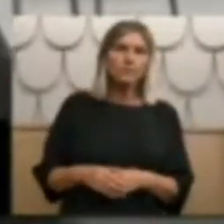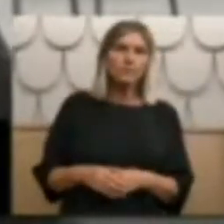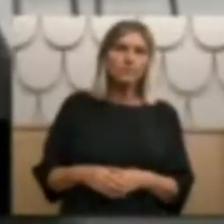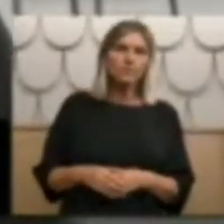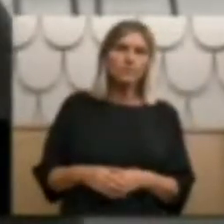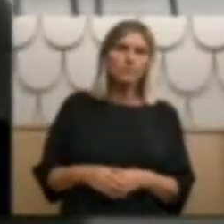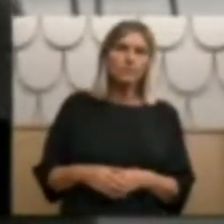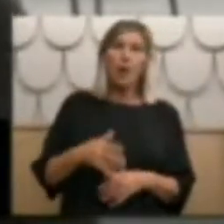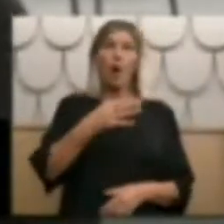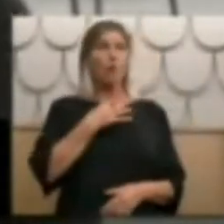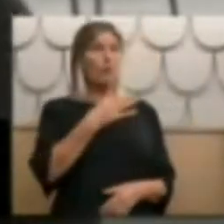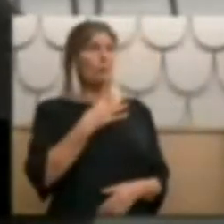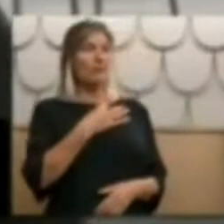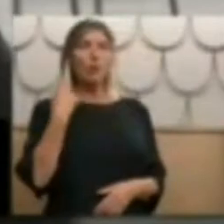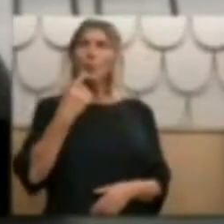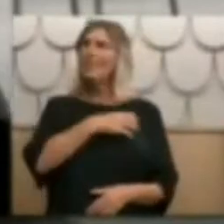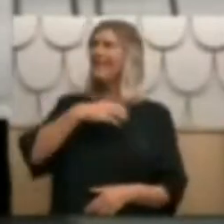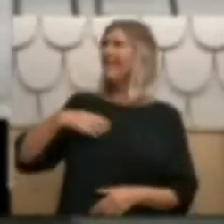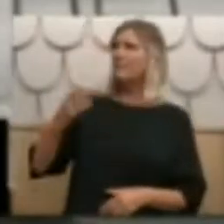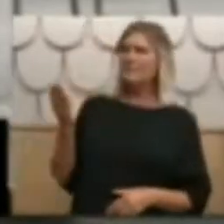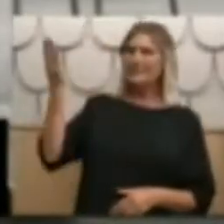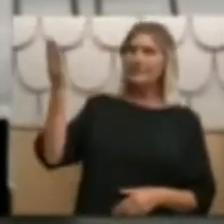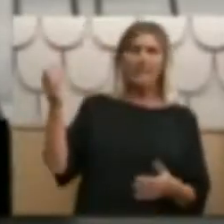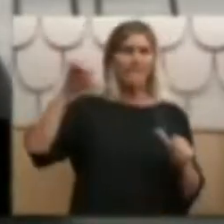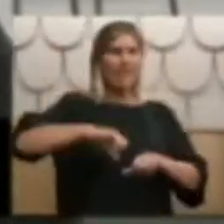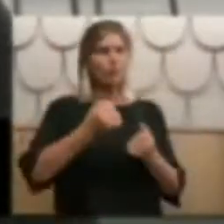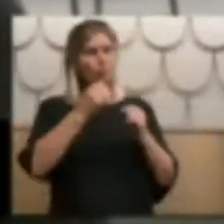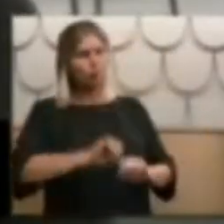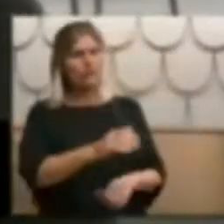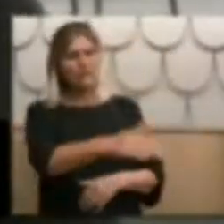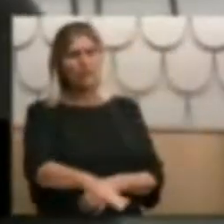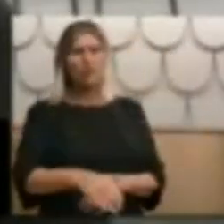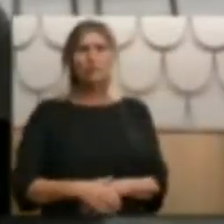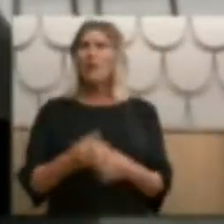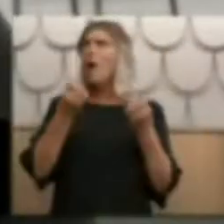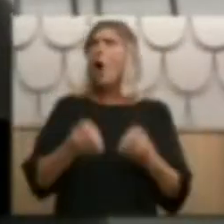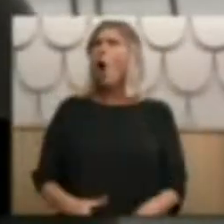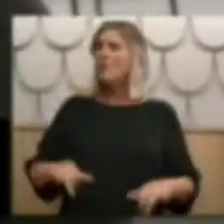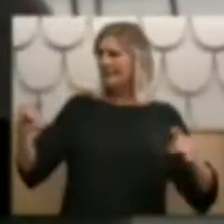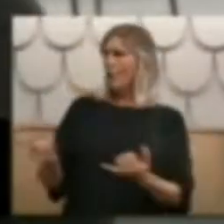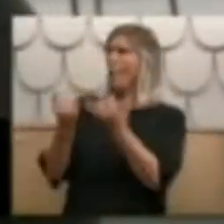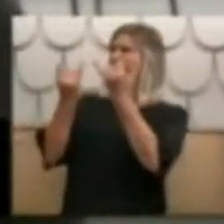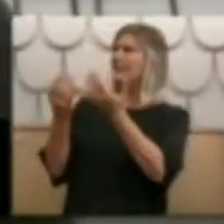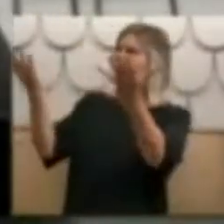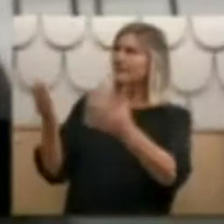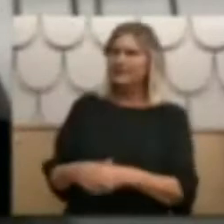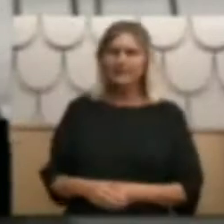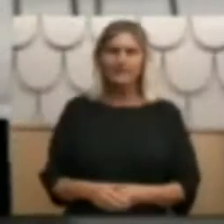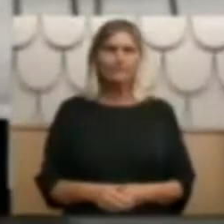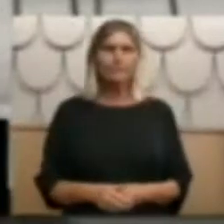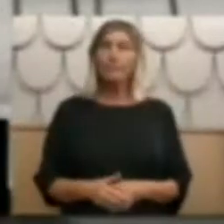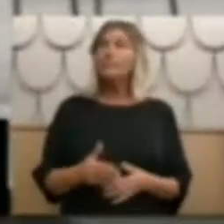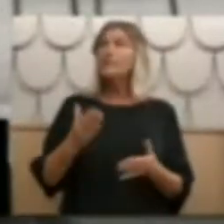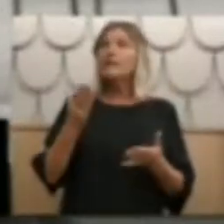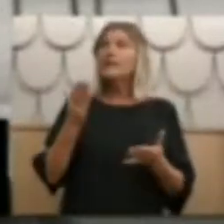and representing the interests of the government, which failed to protect the child. It's all hopelessly conflicted. Essentially, the Crown Law